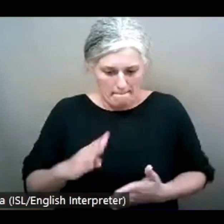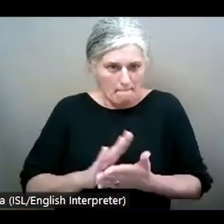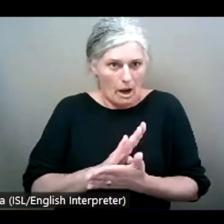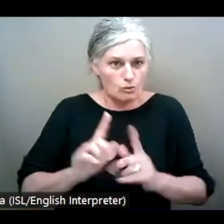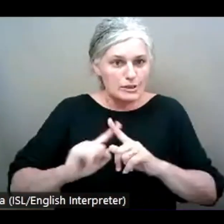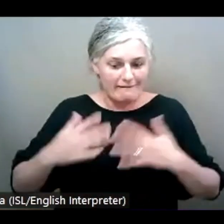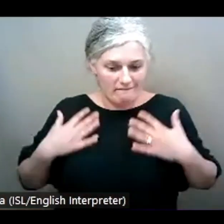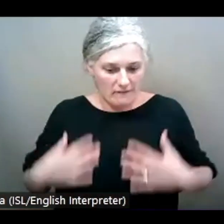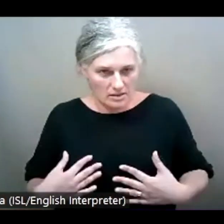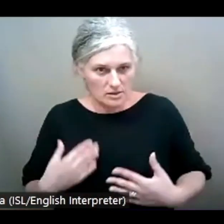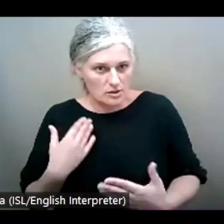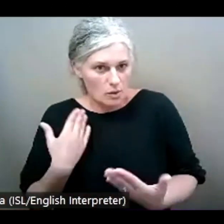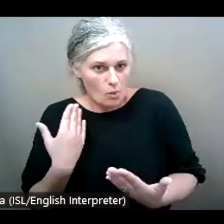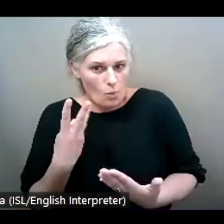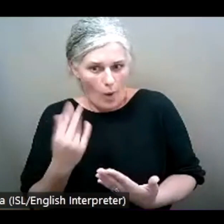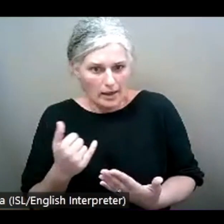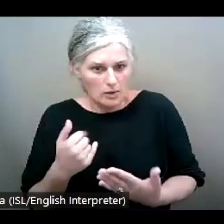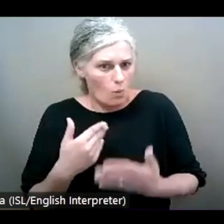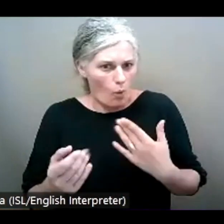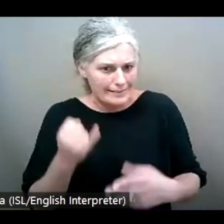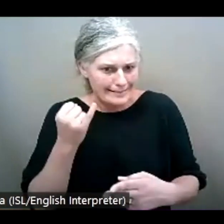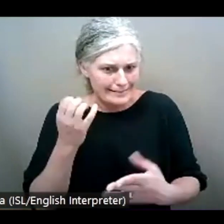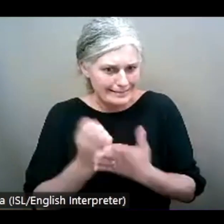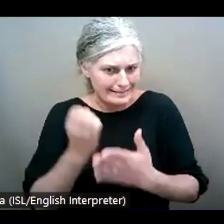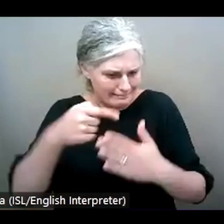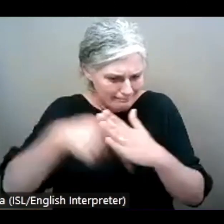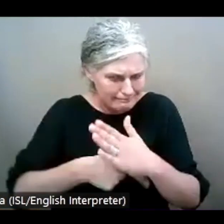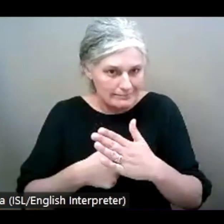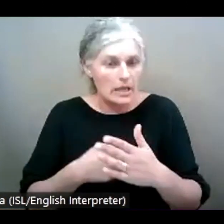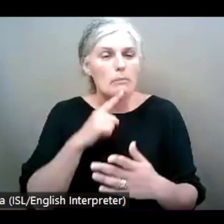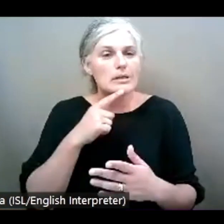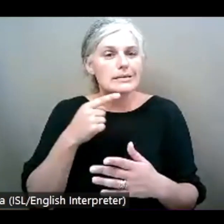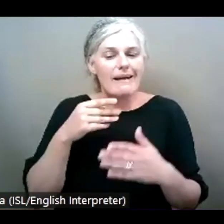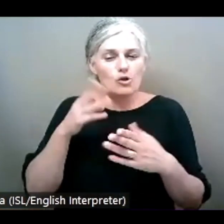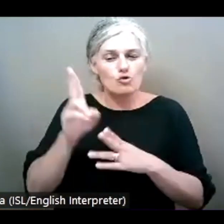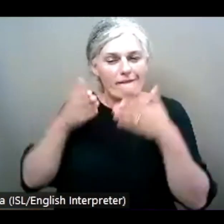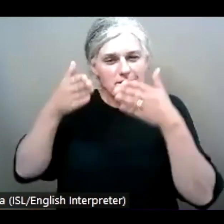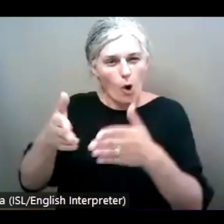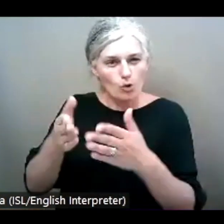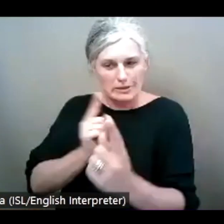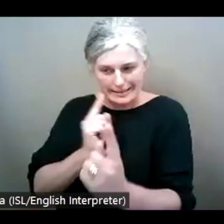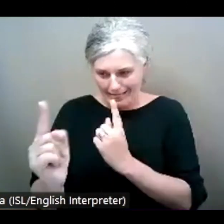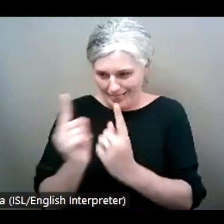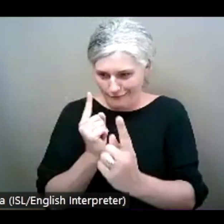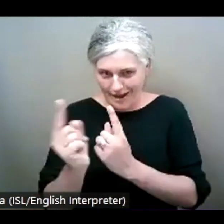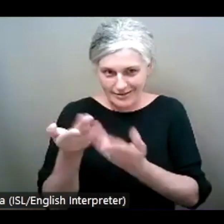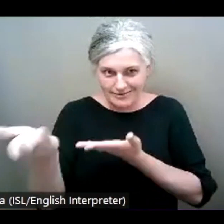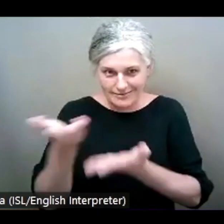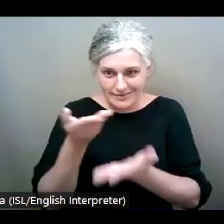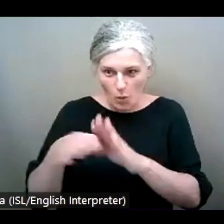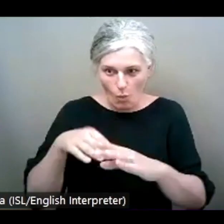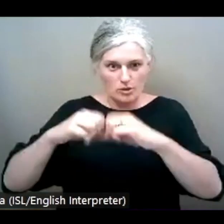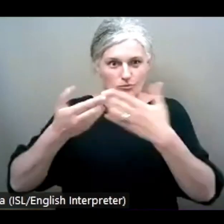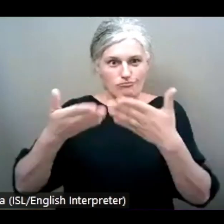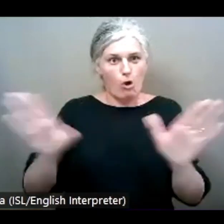have, but rather it's your interaction, your impairment interaction with an unwielding society. Very